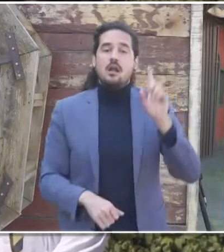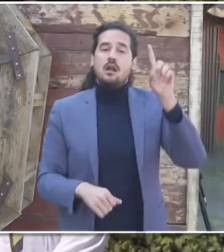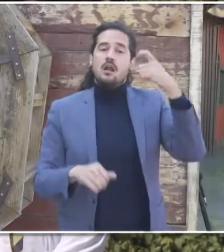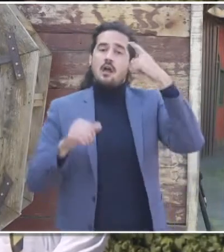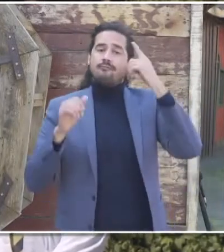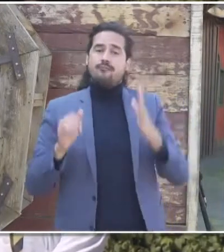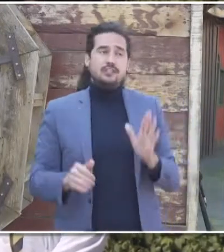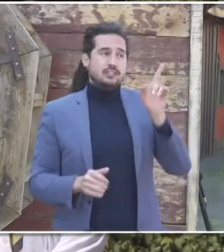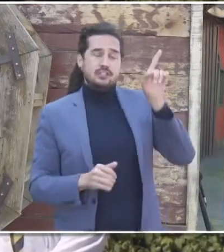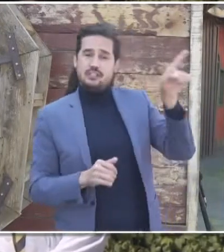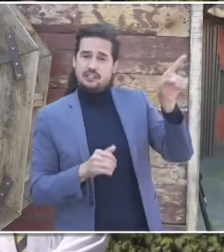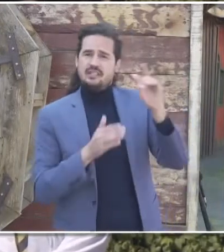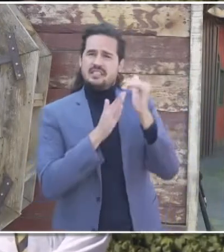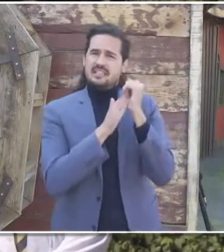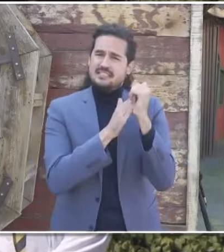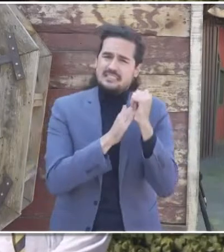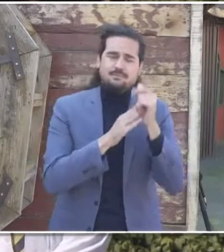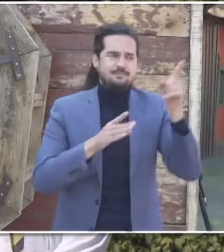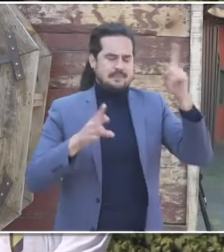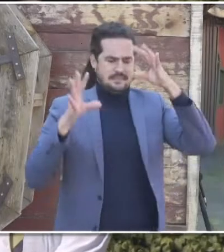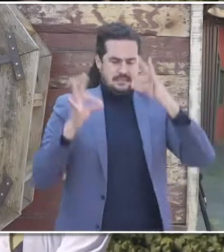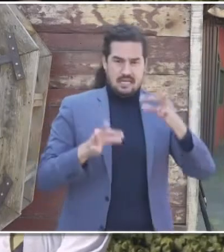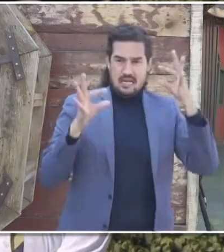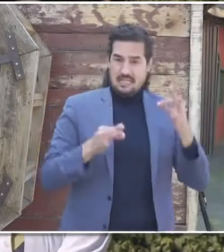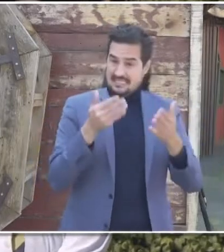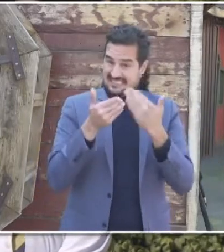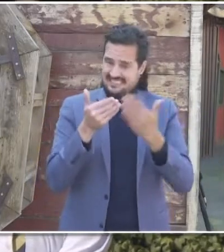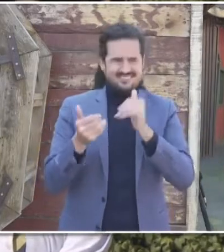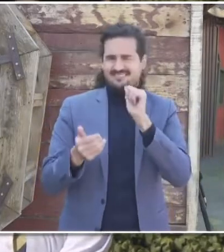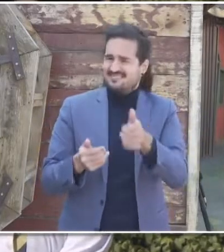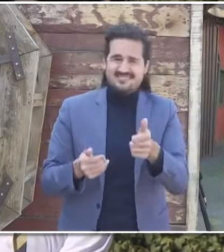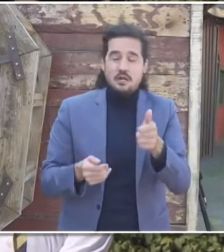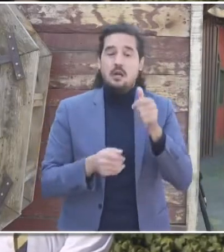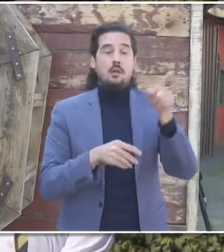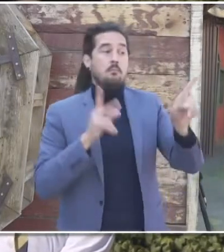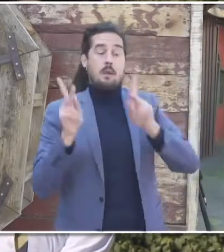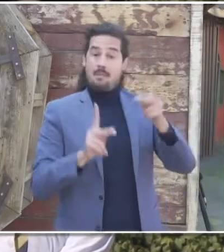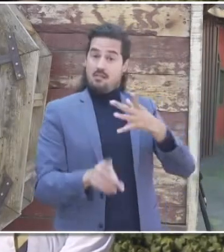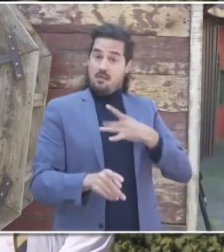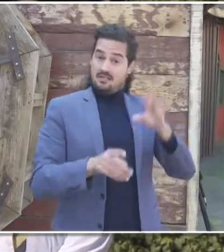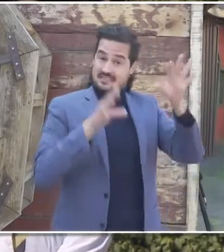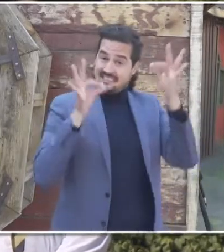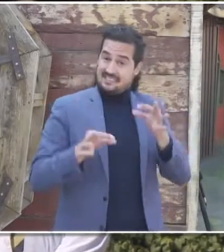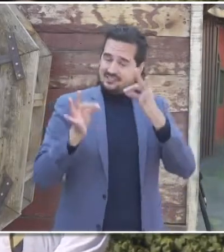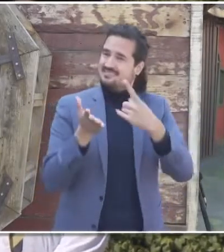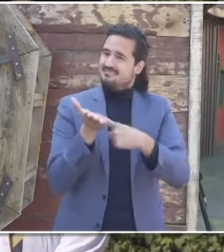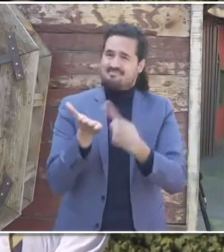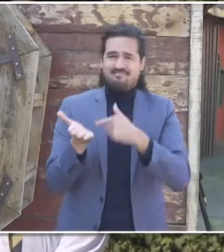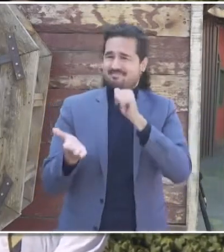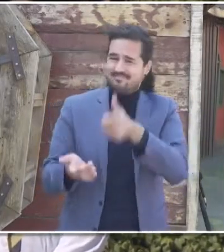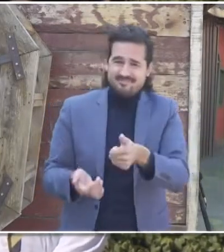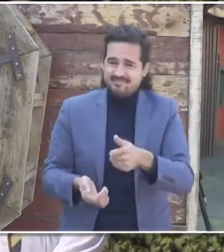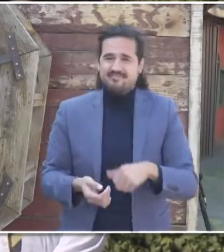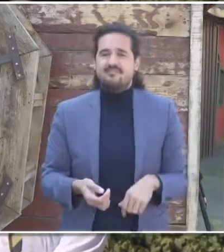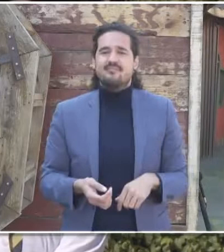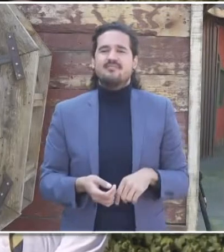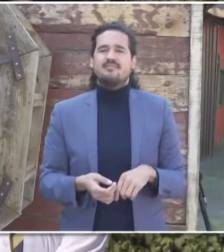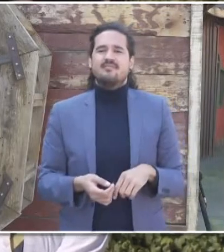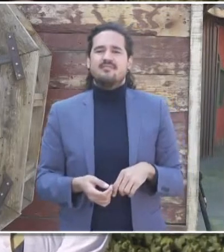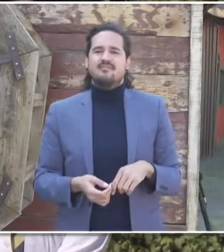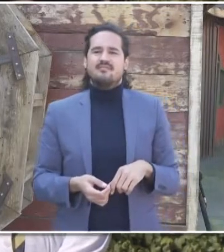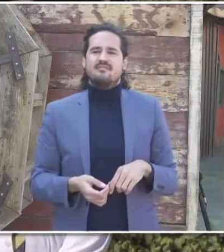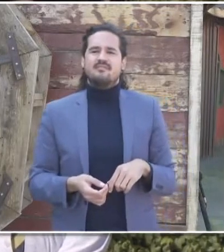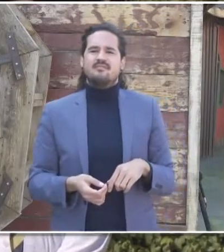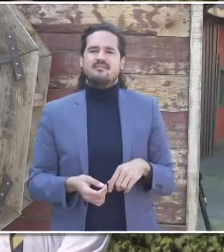that are unpopular. Dr. Vorha and others have stood up when, you know, it's not easy to shut down businesses